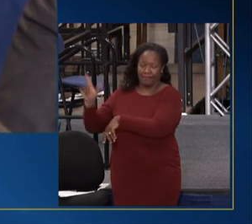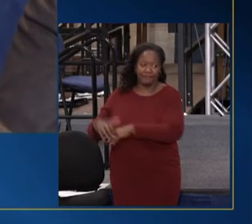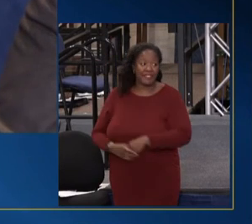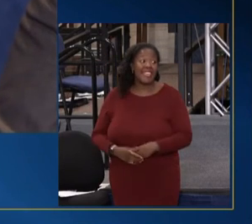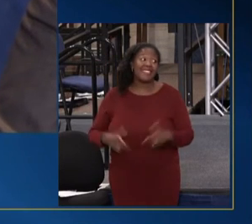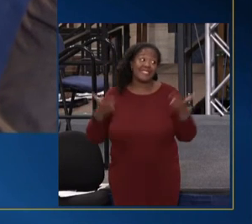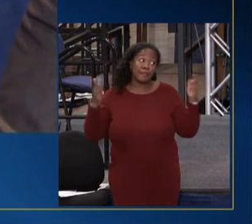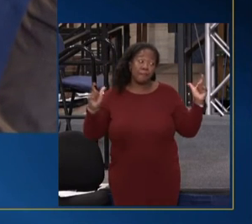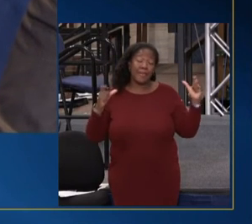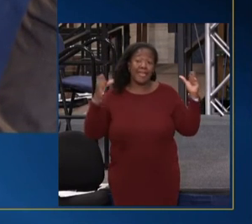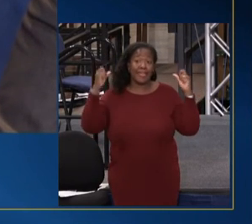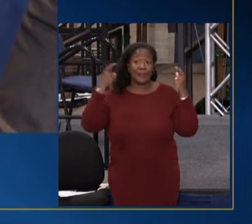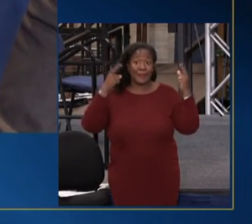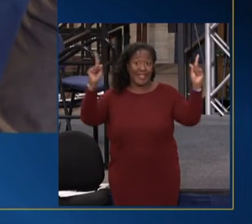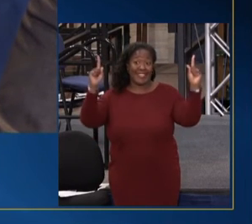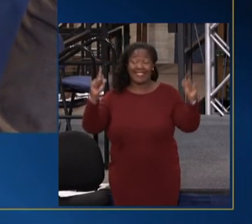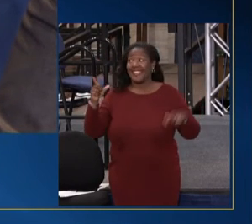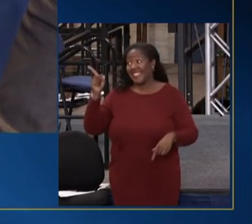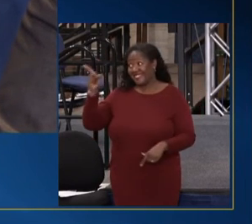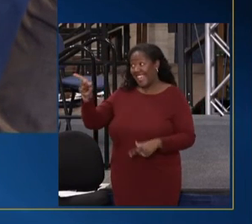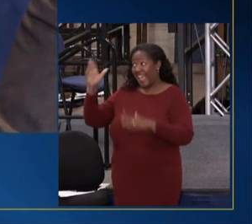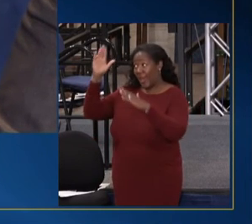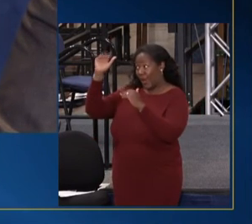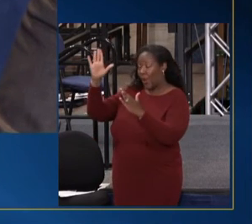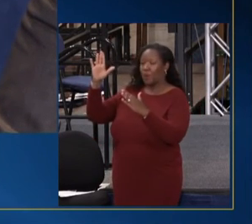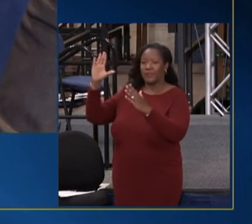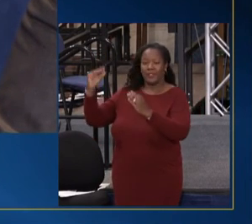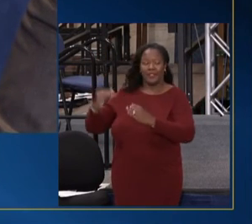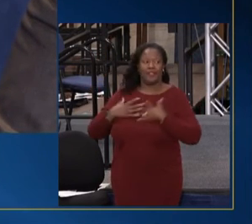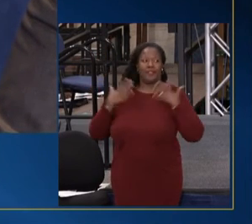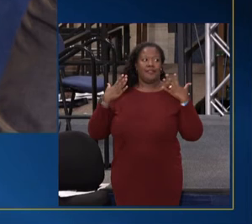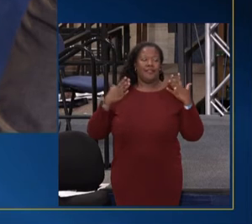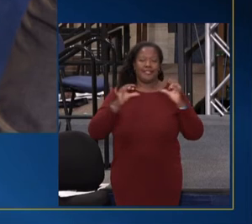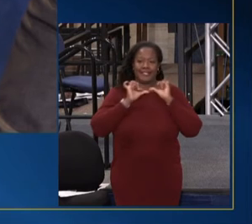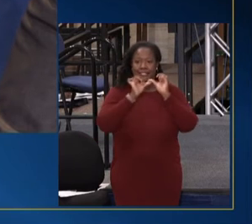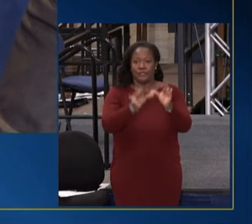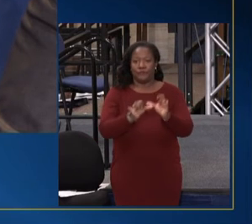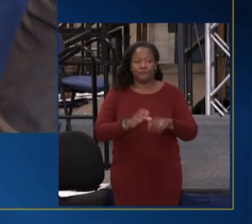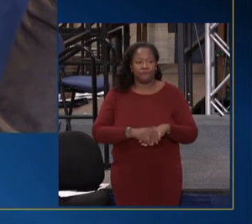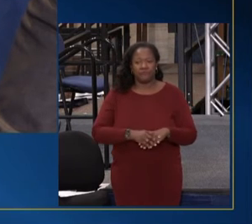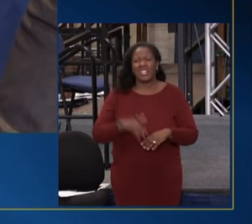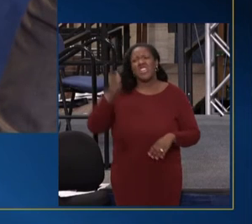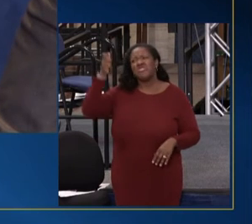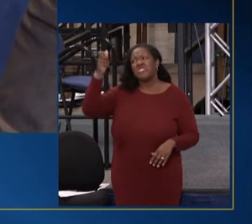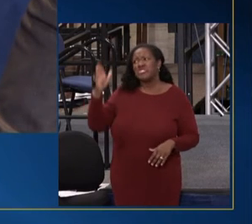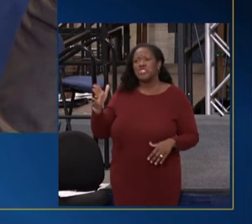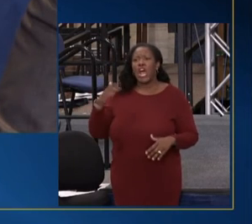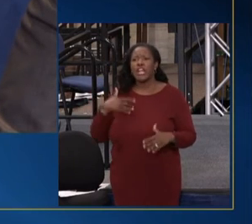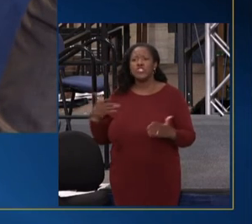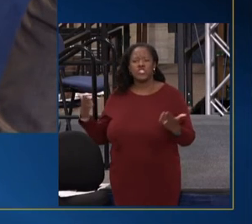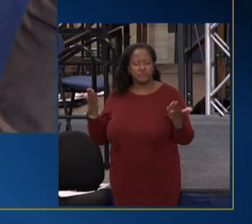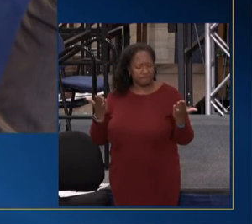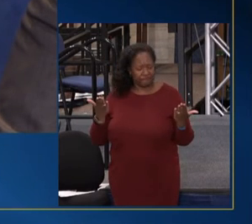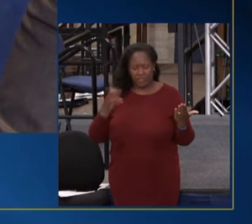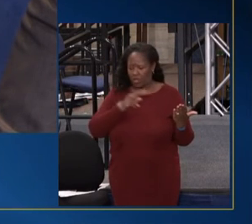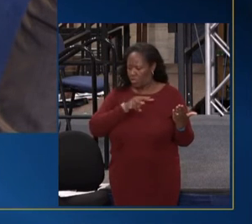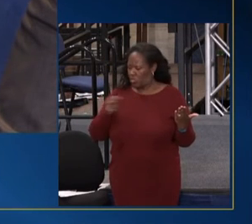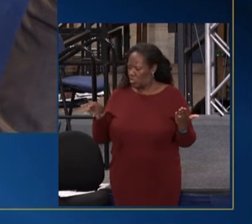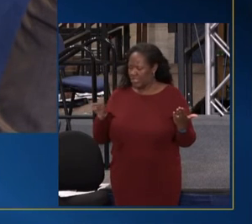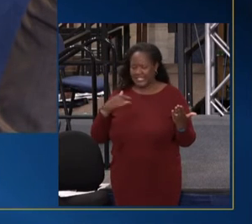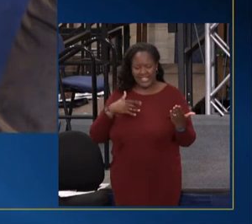is absolutely giving me hope. I hope it is giving you all of you hope. You know, the judge looked at all the information in that case and just